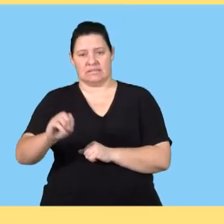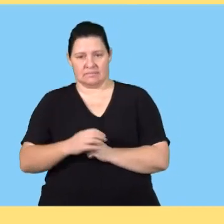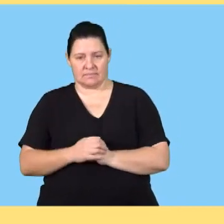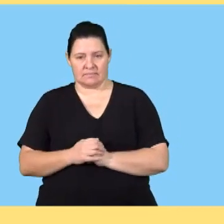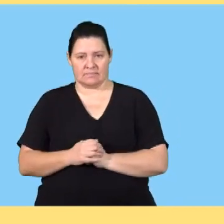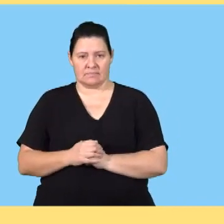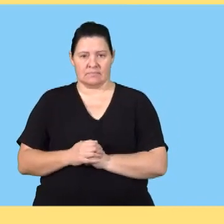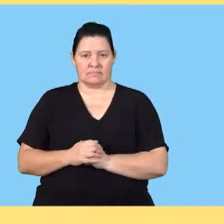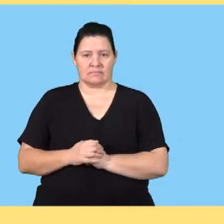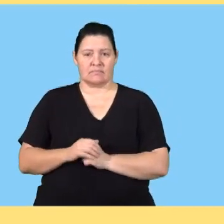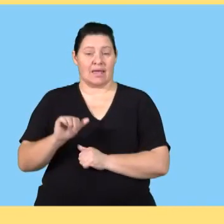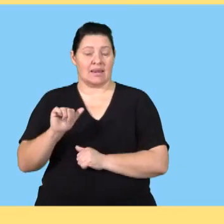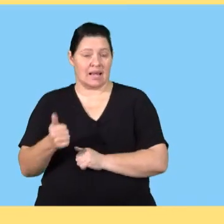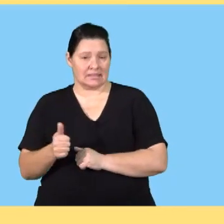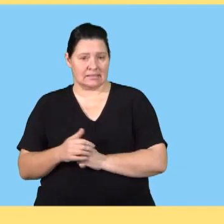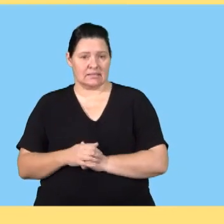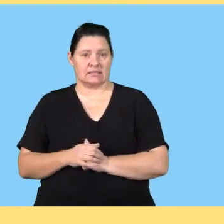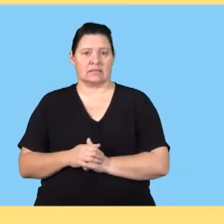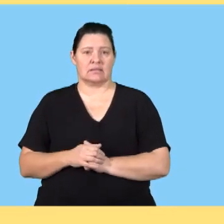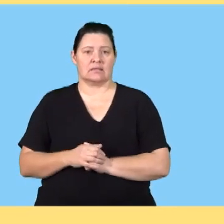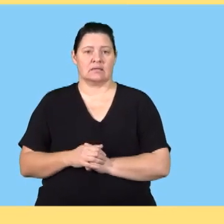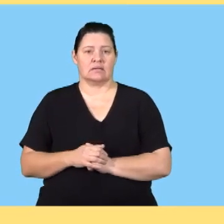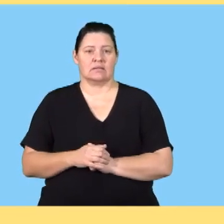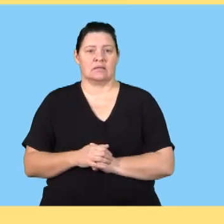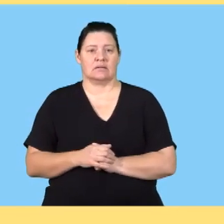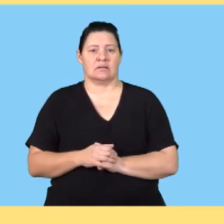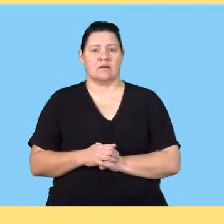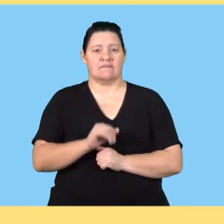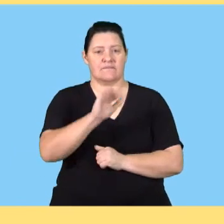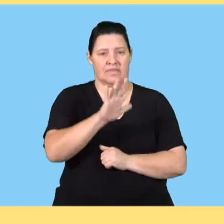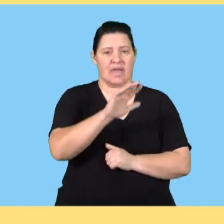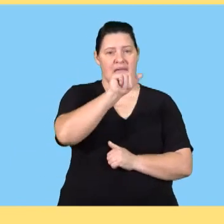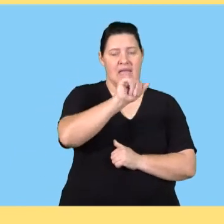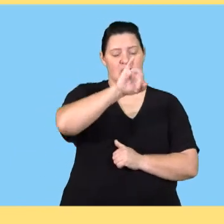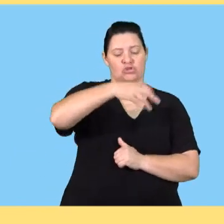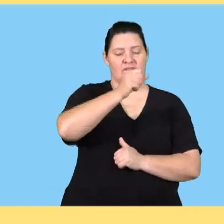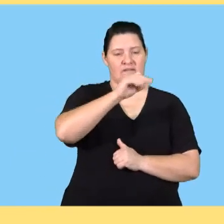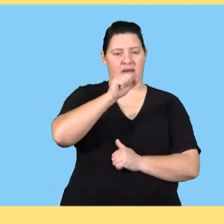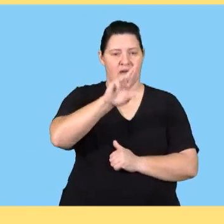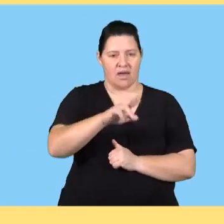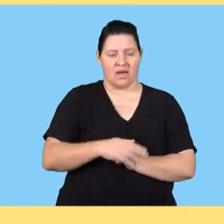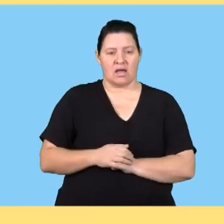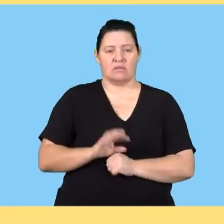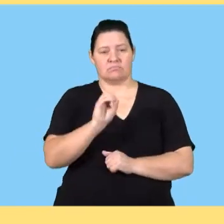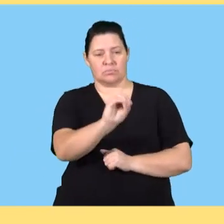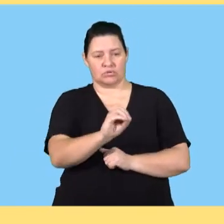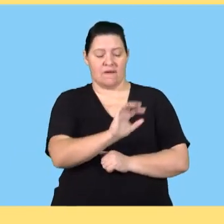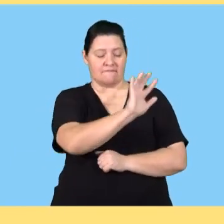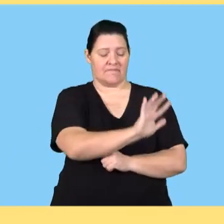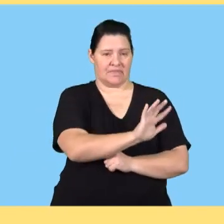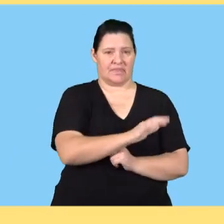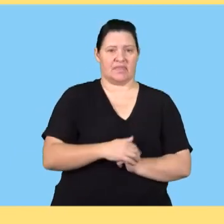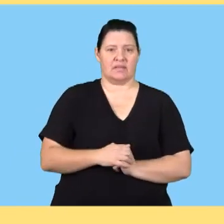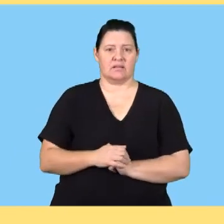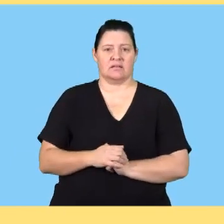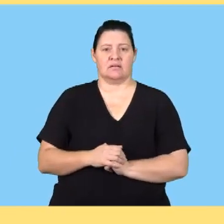10,420. The next one becomes on the 5th, A Jafar. And then we'll come here, we say on the